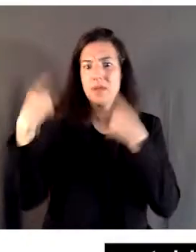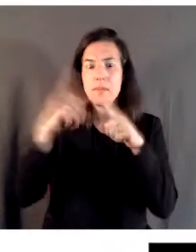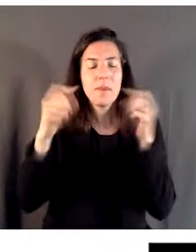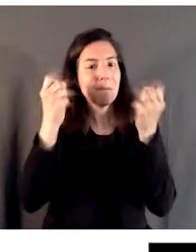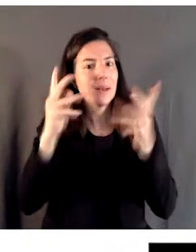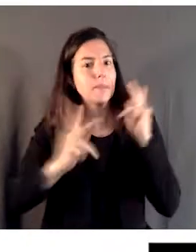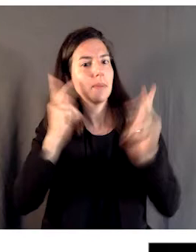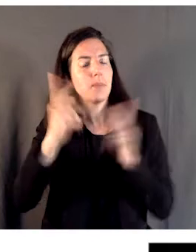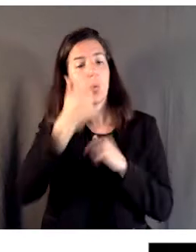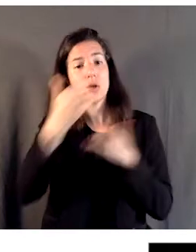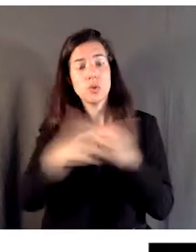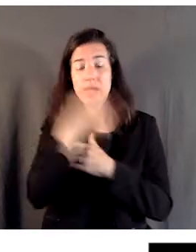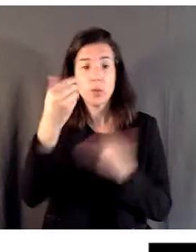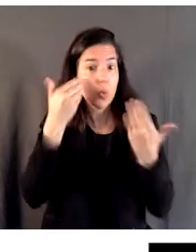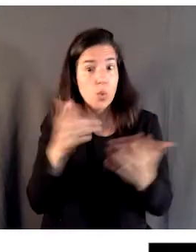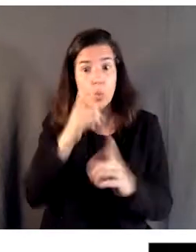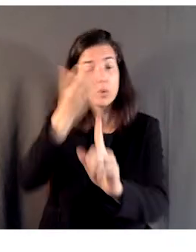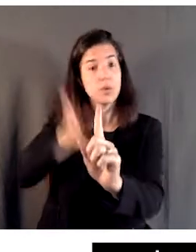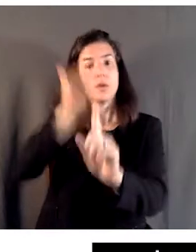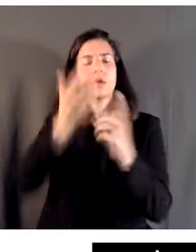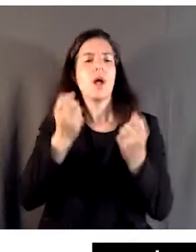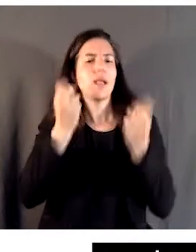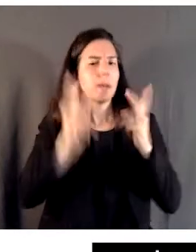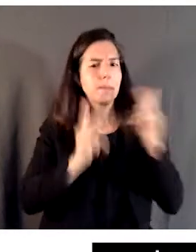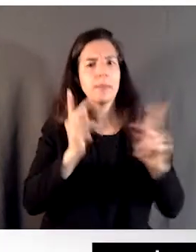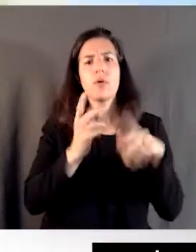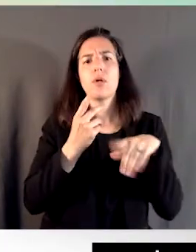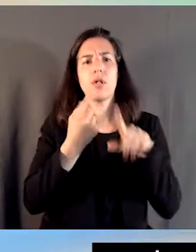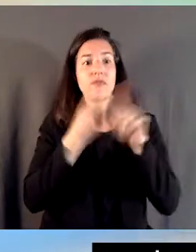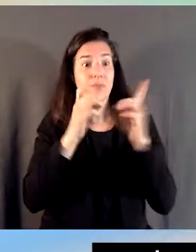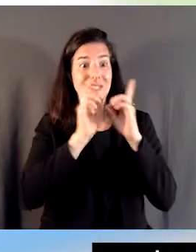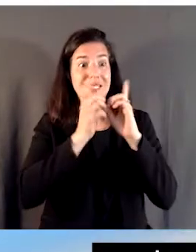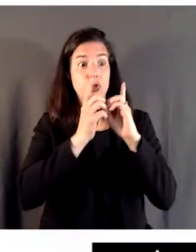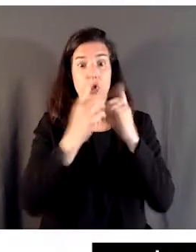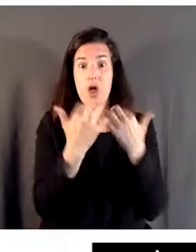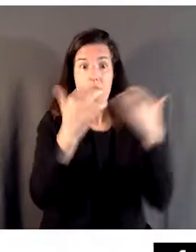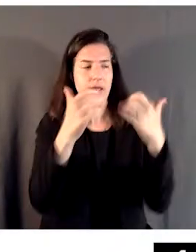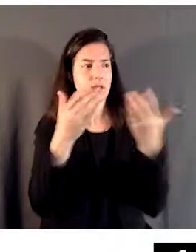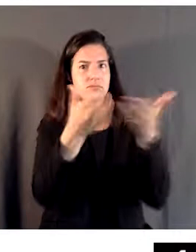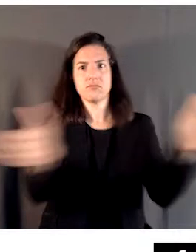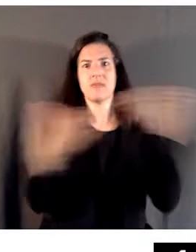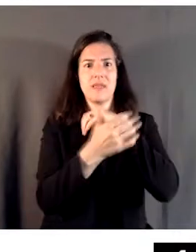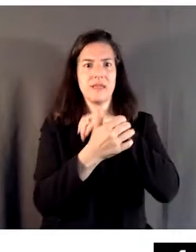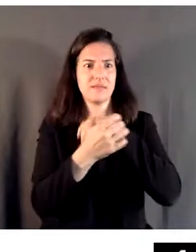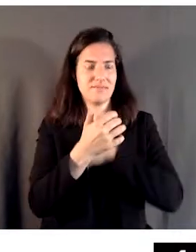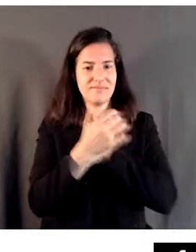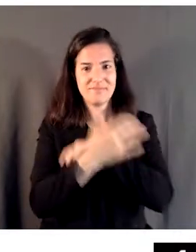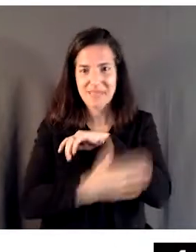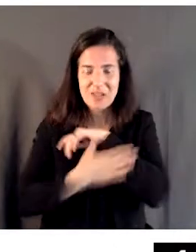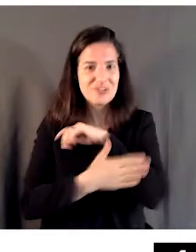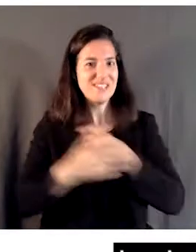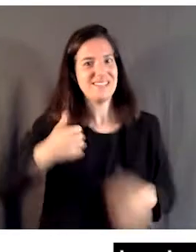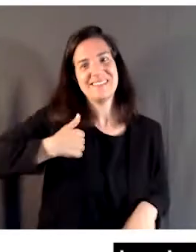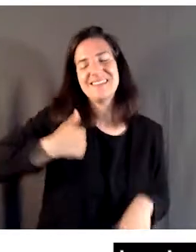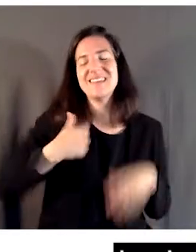especially because we have a lot of people with our virtual show coming from across Canada. Would you mind, instead of me messing it up, giving us a little